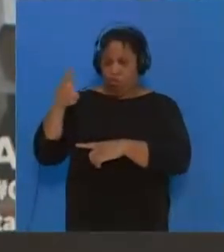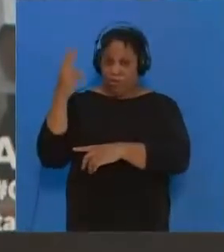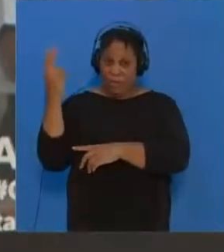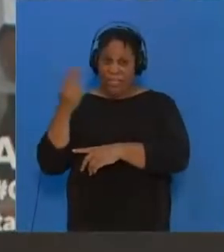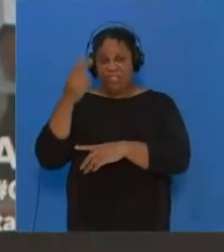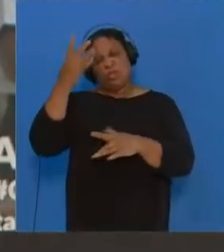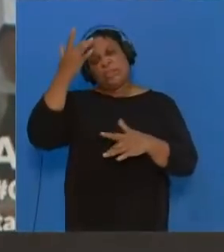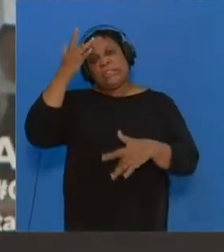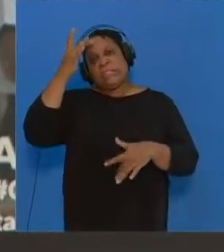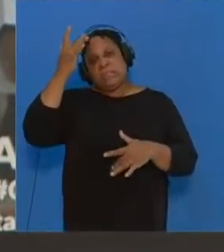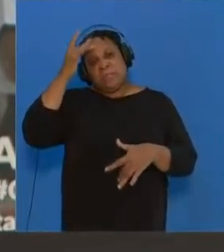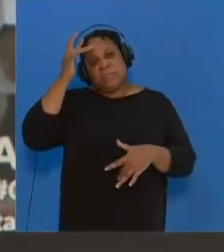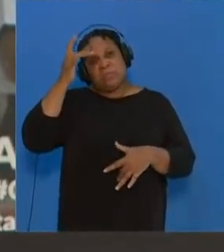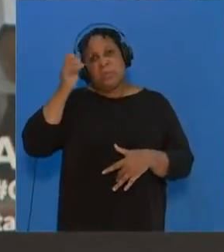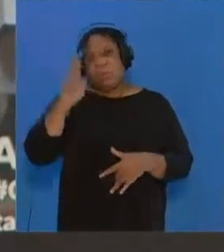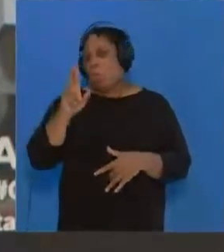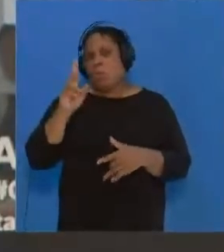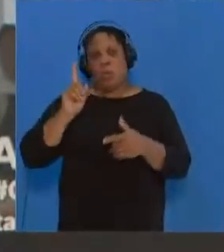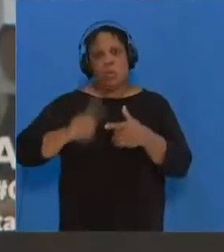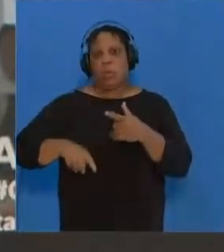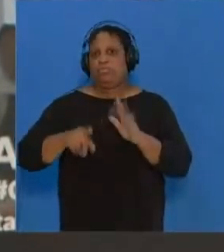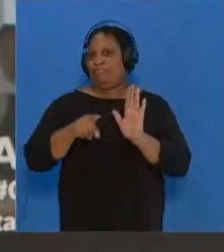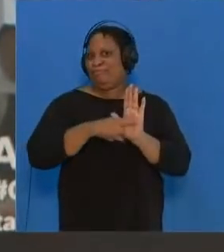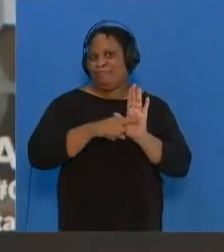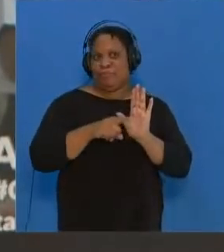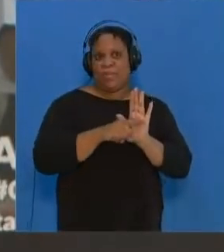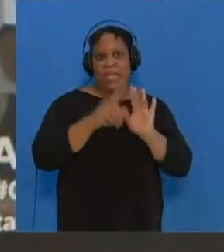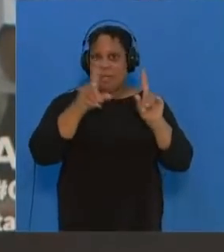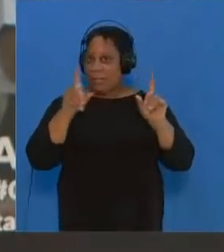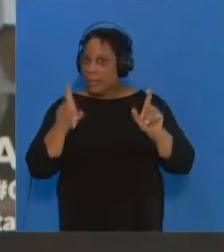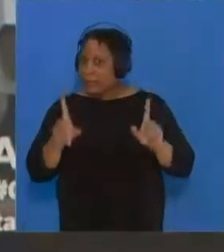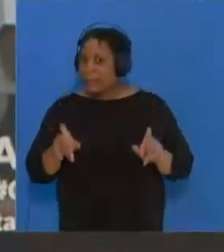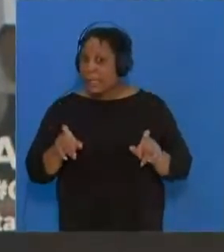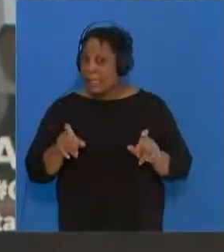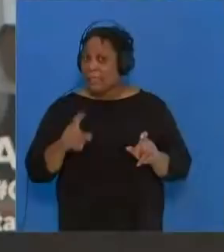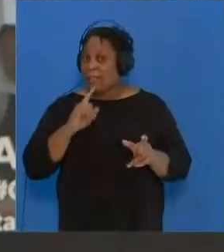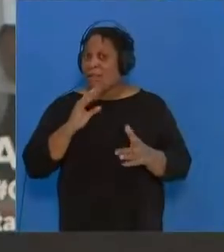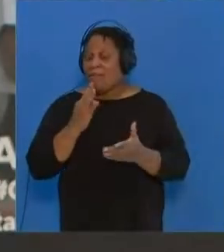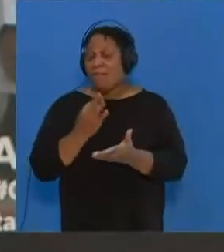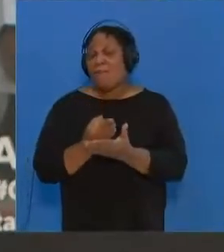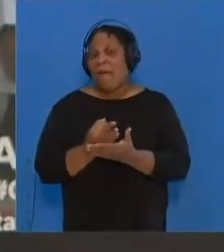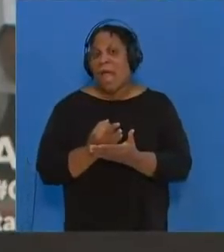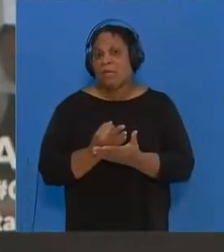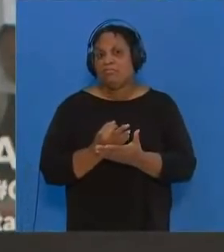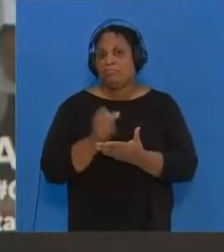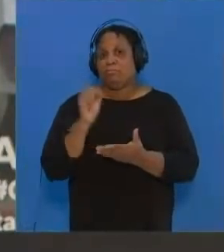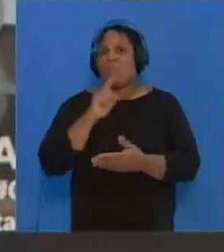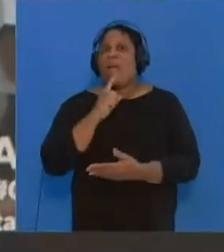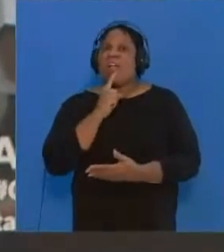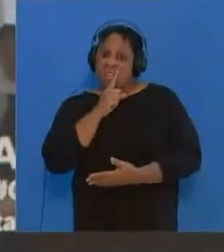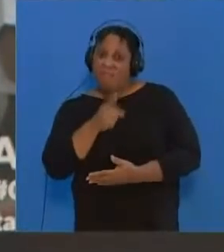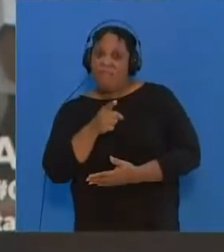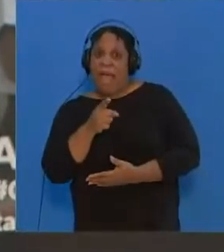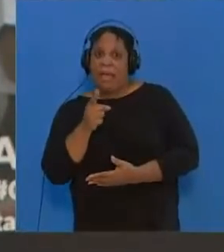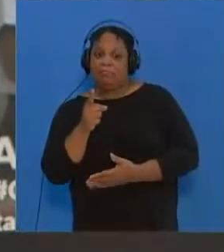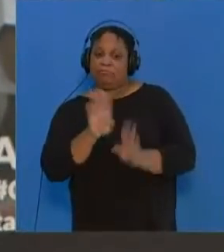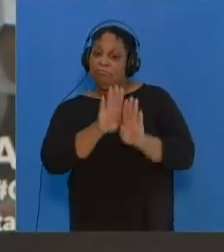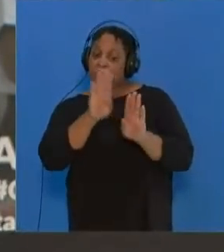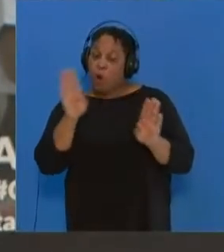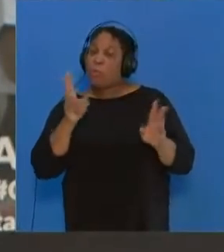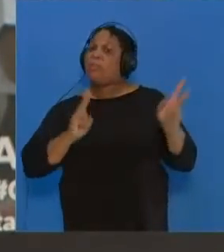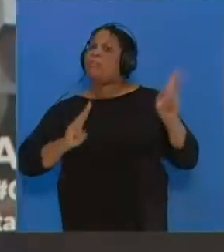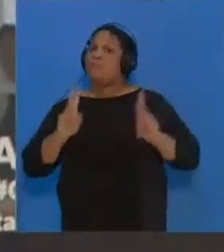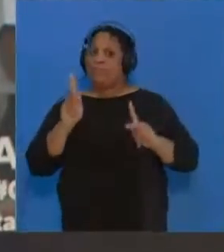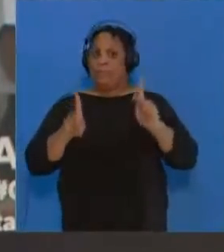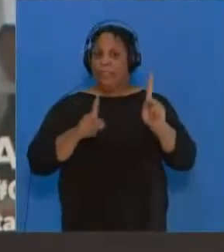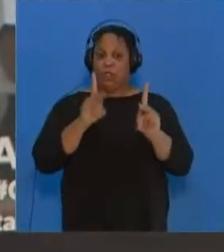symptoms, or the fact that they are not able to produce a negative COVID test. The fact is that we are opening the airport for visitors. We